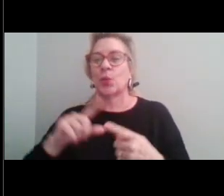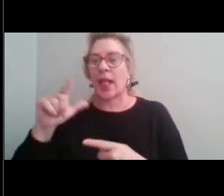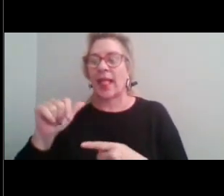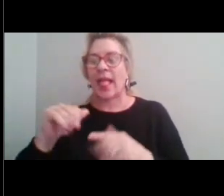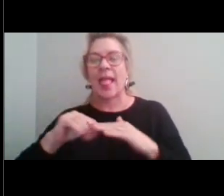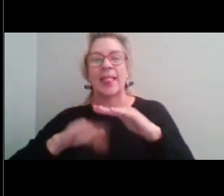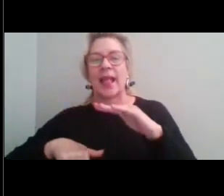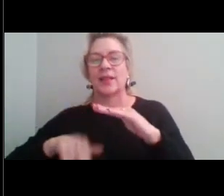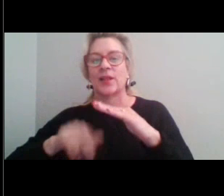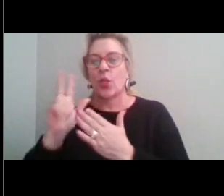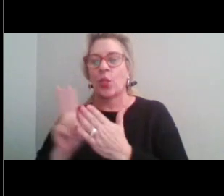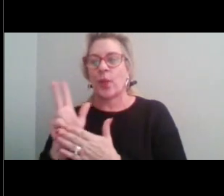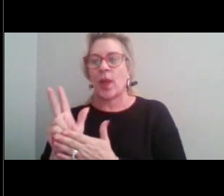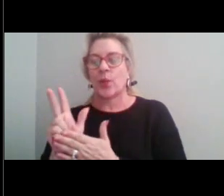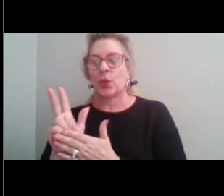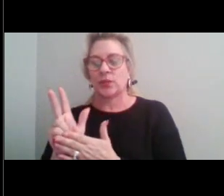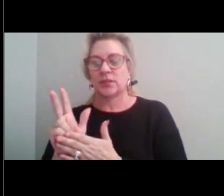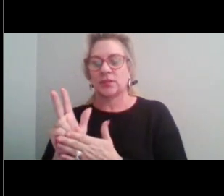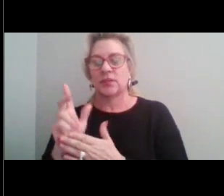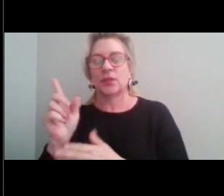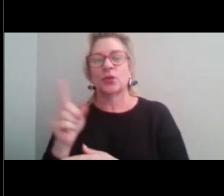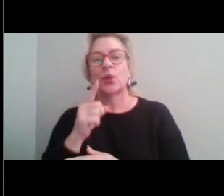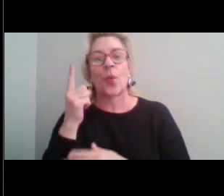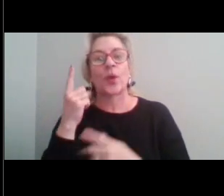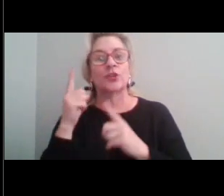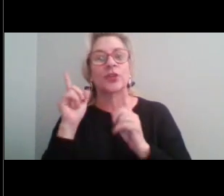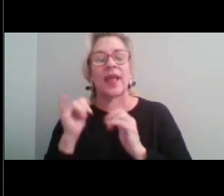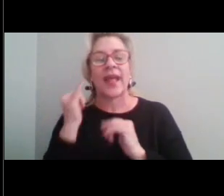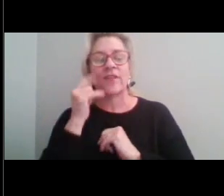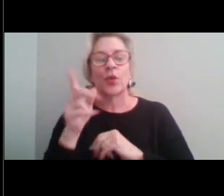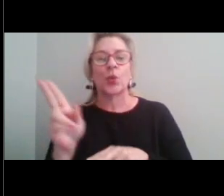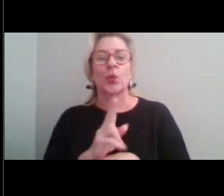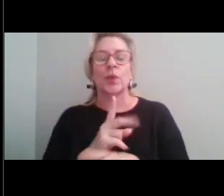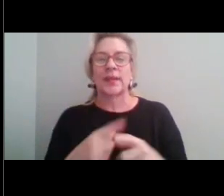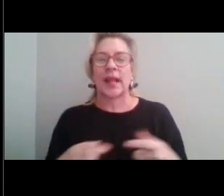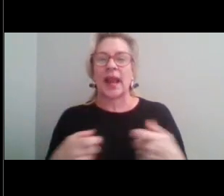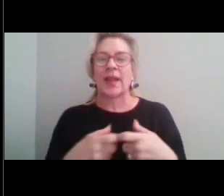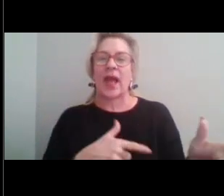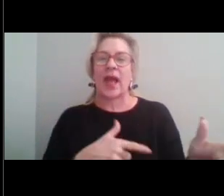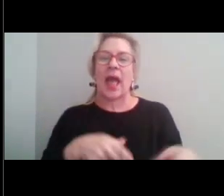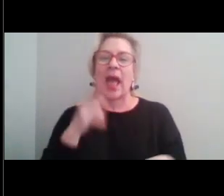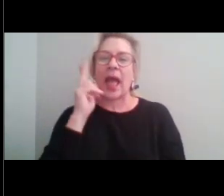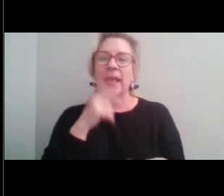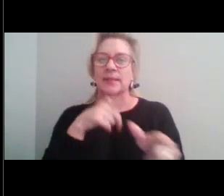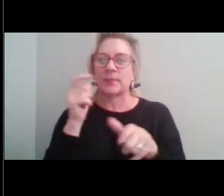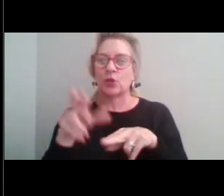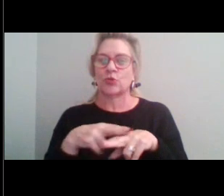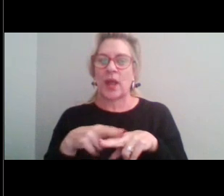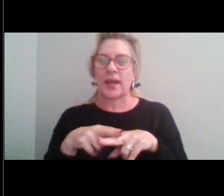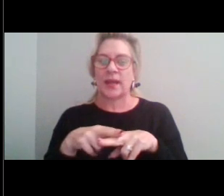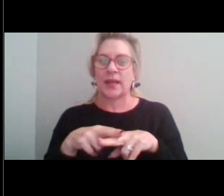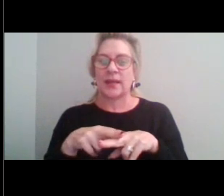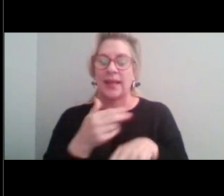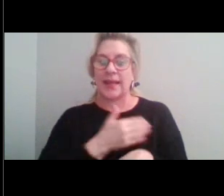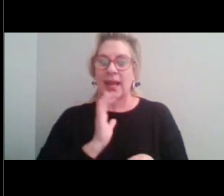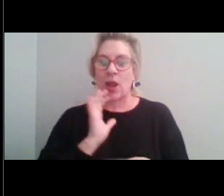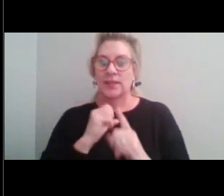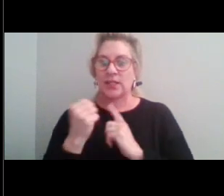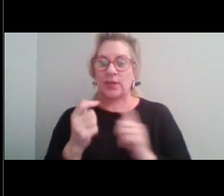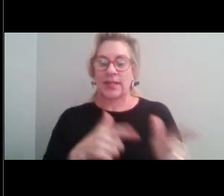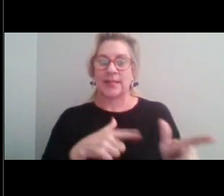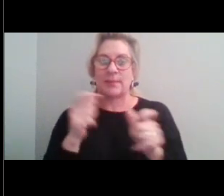hours. You can only achieve that if you use electrified high-speed rail, and in our case, of speeds